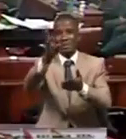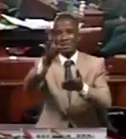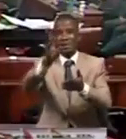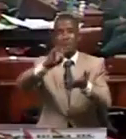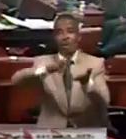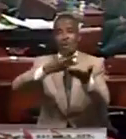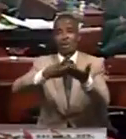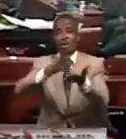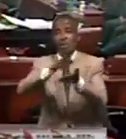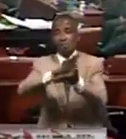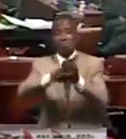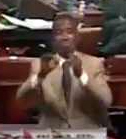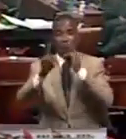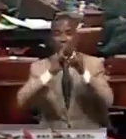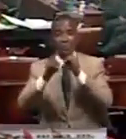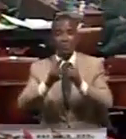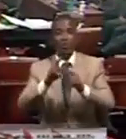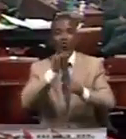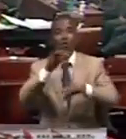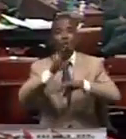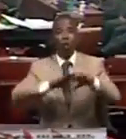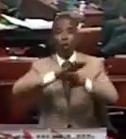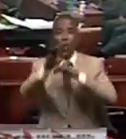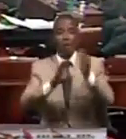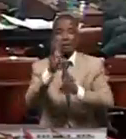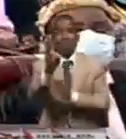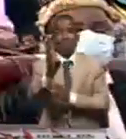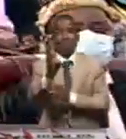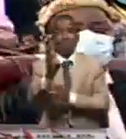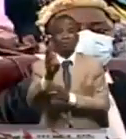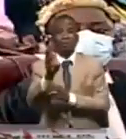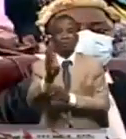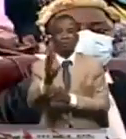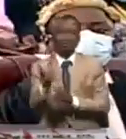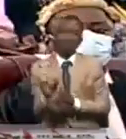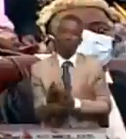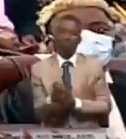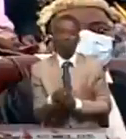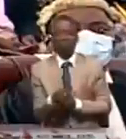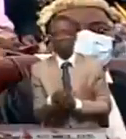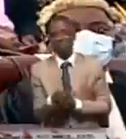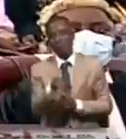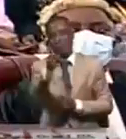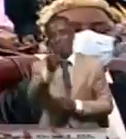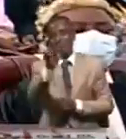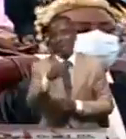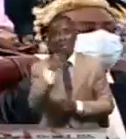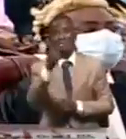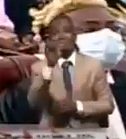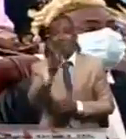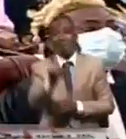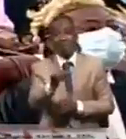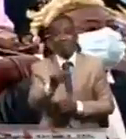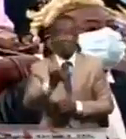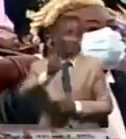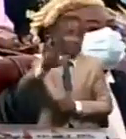you are not going to call all the 6. Can't you say that? My lord, you can say that. Yes, please. My